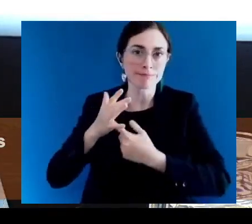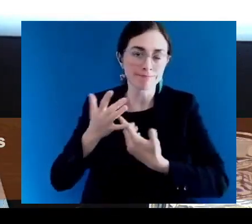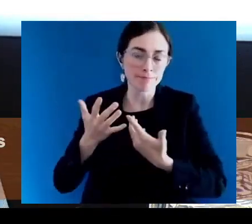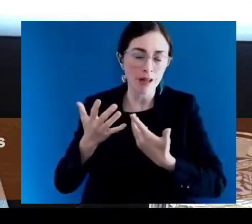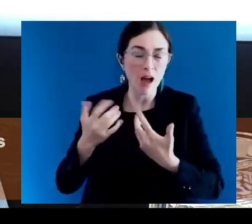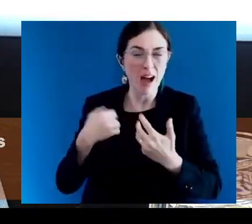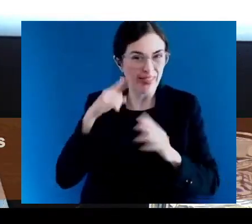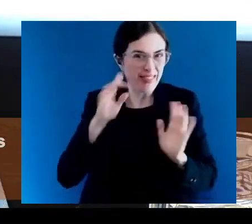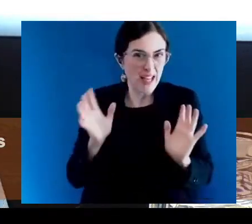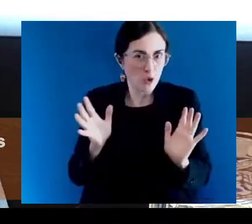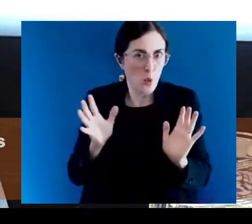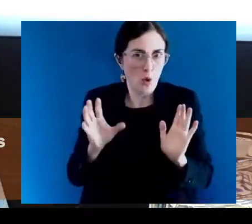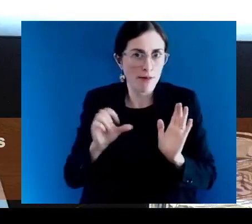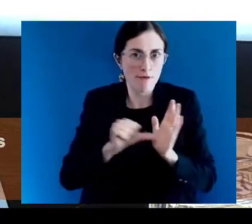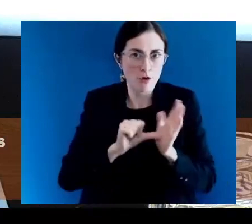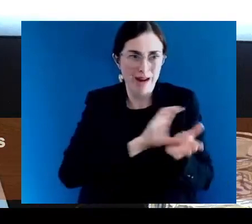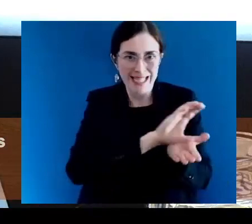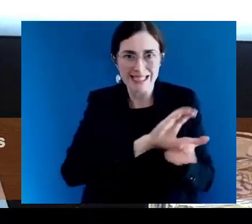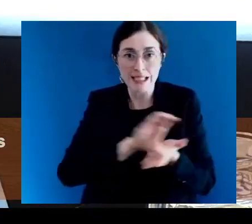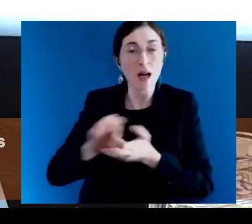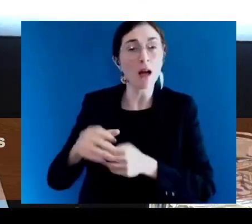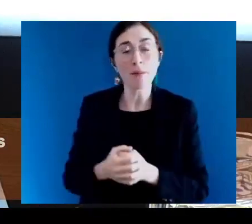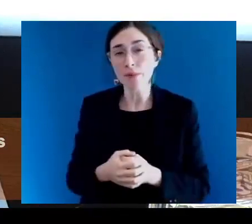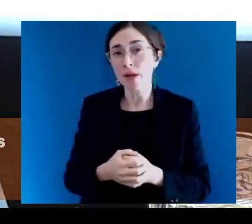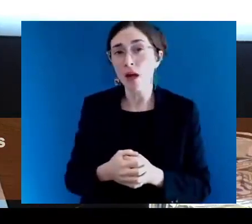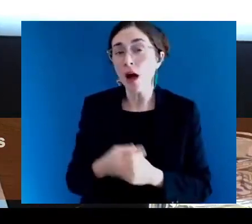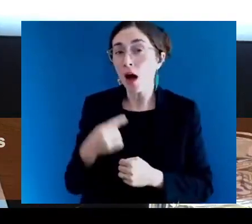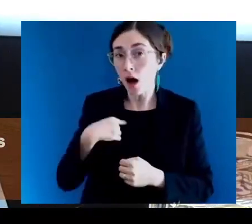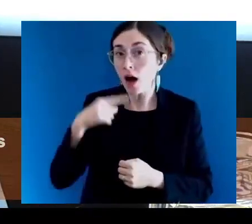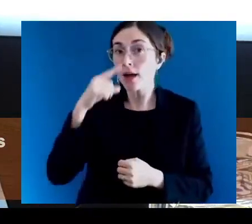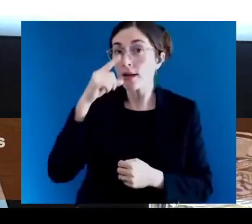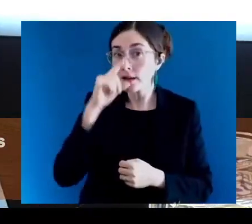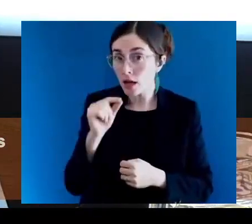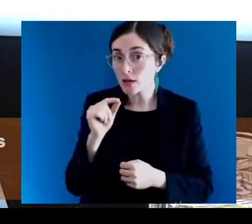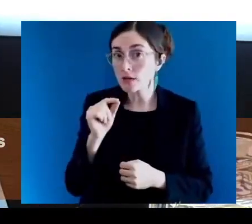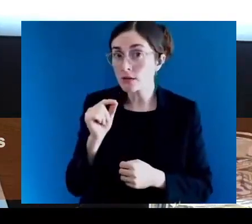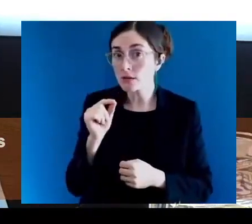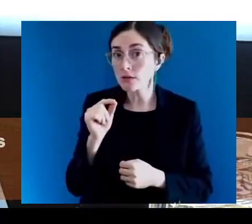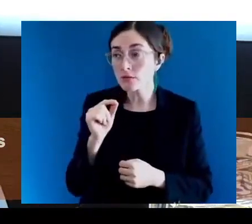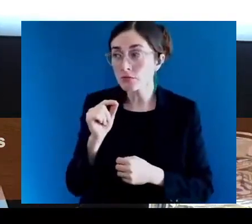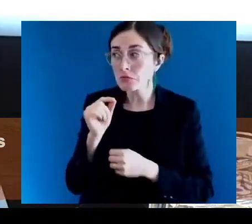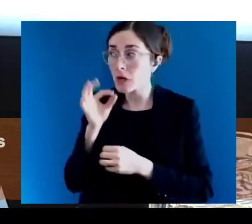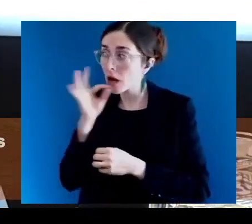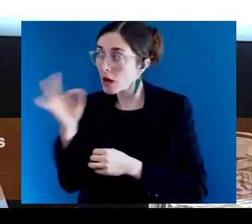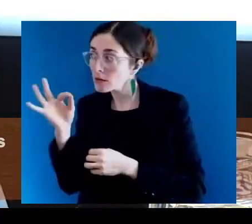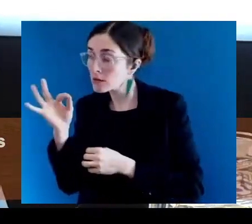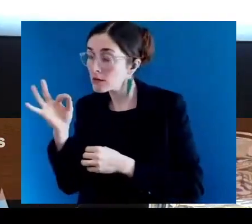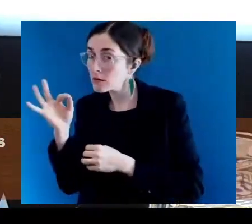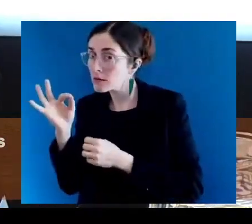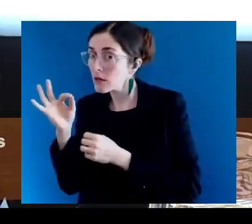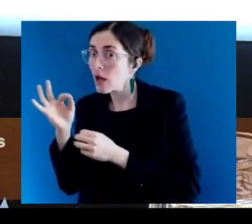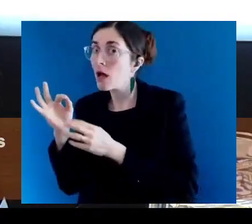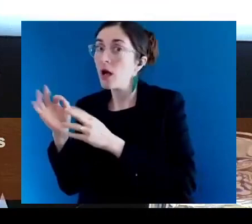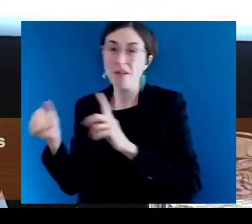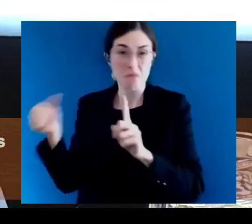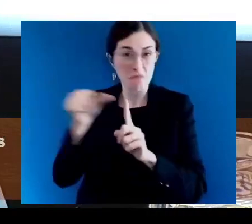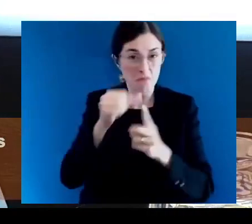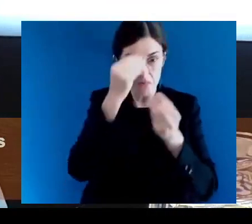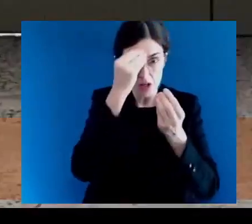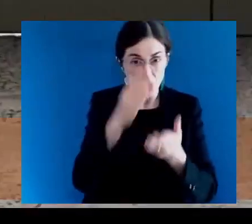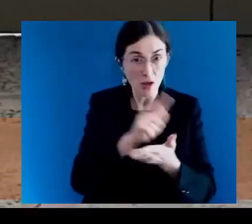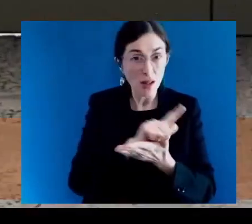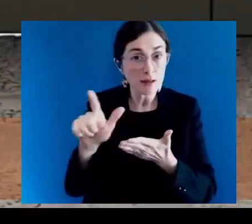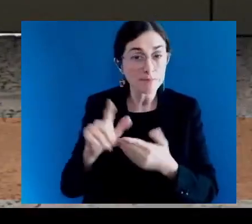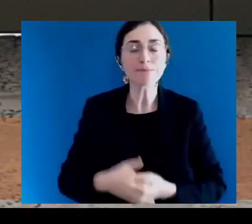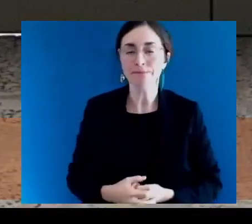of it. But I can come back to you to make sure I haven't got that last comment incorrect. I'll come back to you on that one.